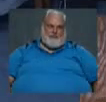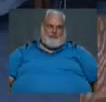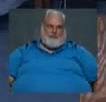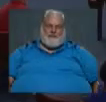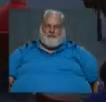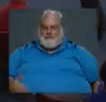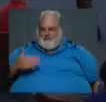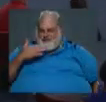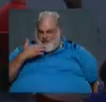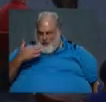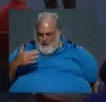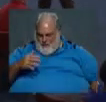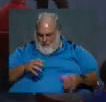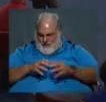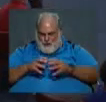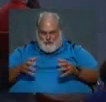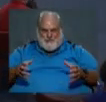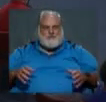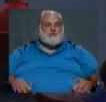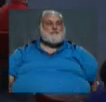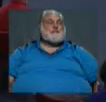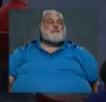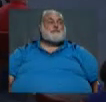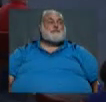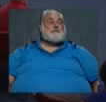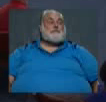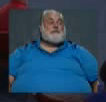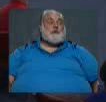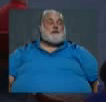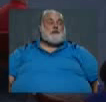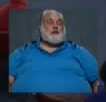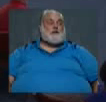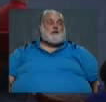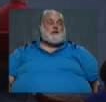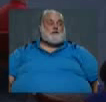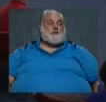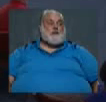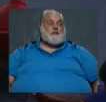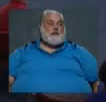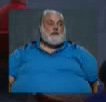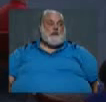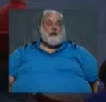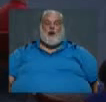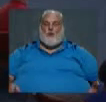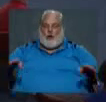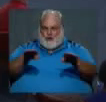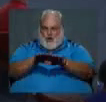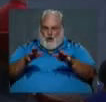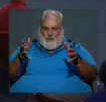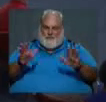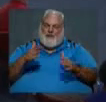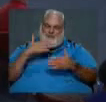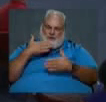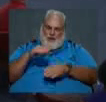Thank you very much. There being no other business, we are adjourned.